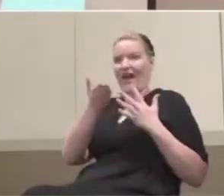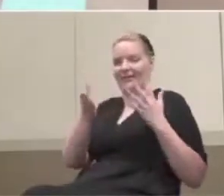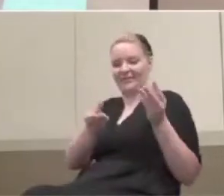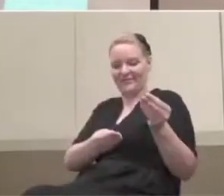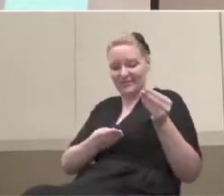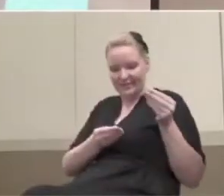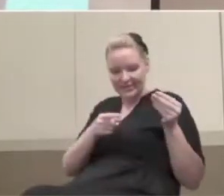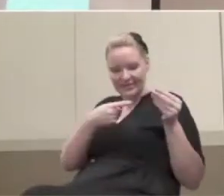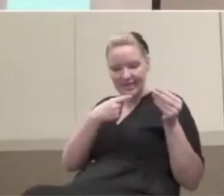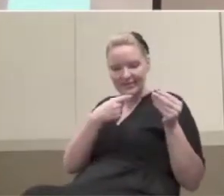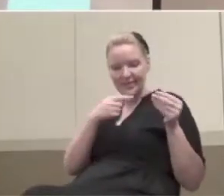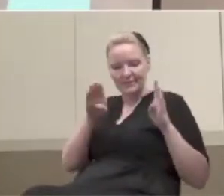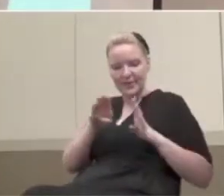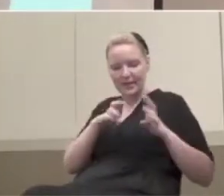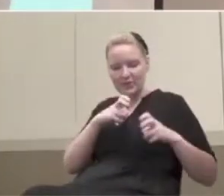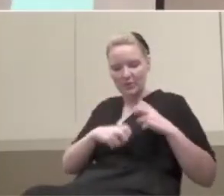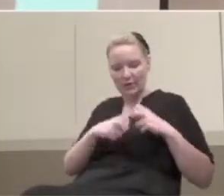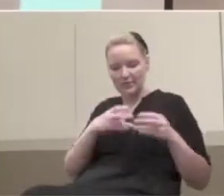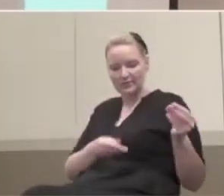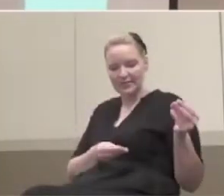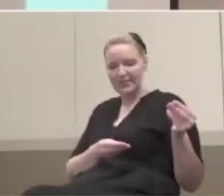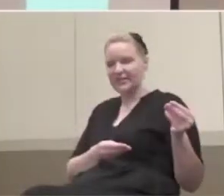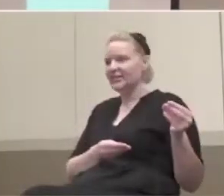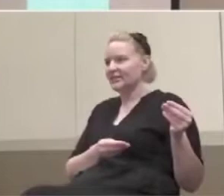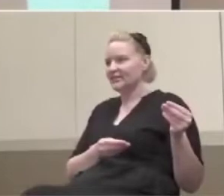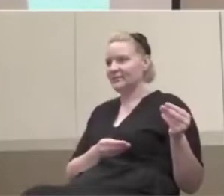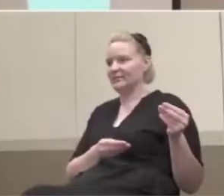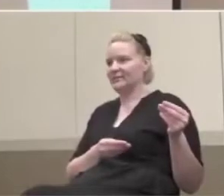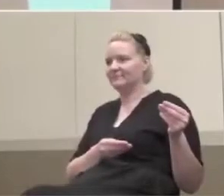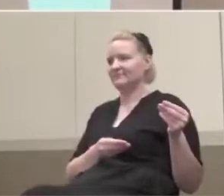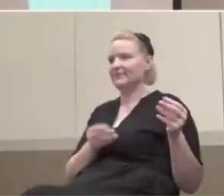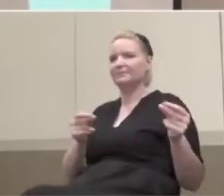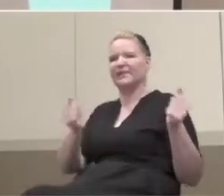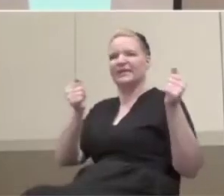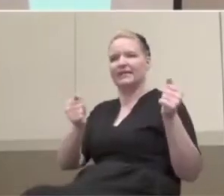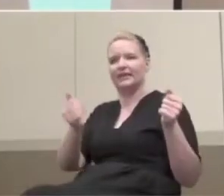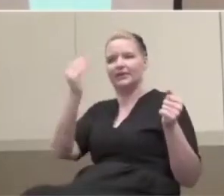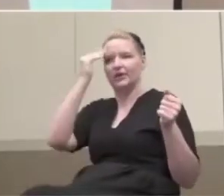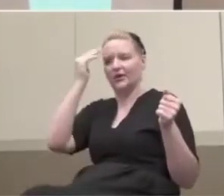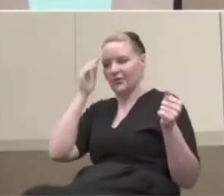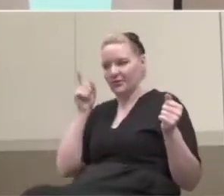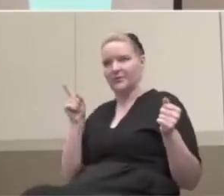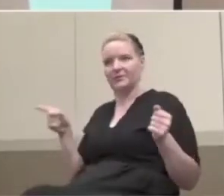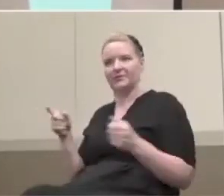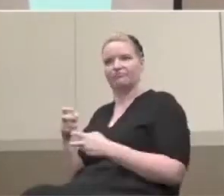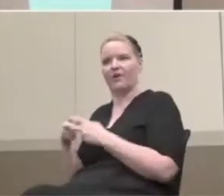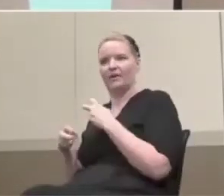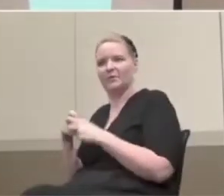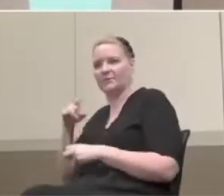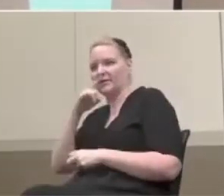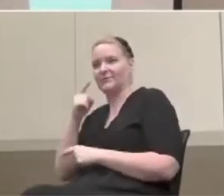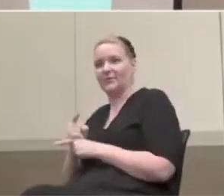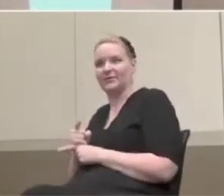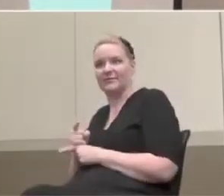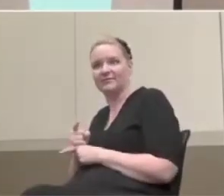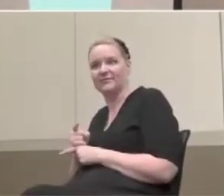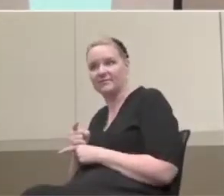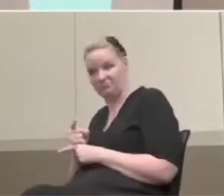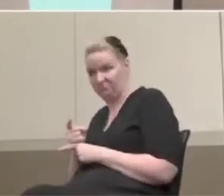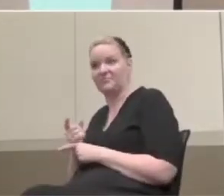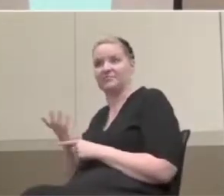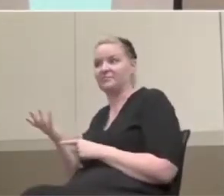problems? Yes. So immediately you knew that you were dealing with a problem kid, right?